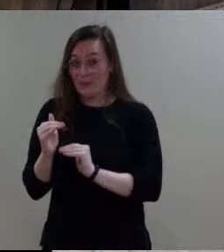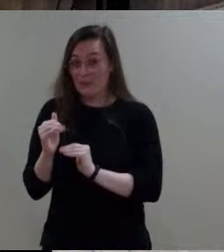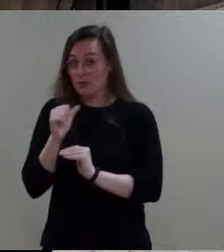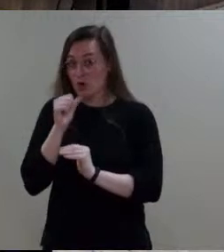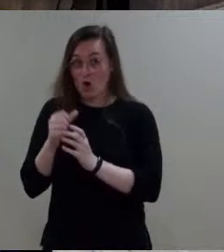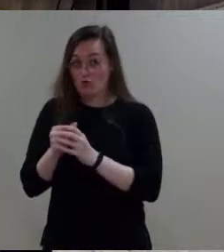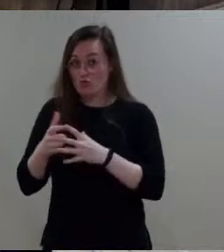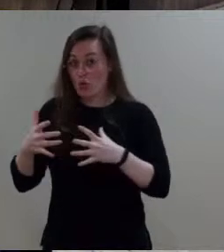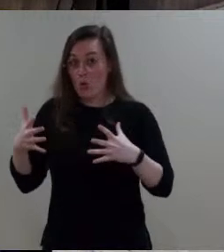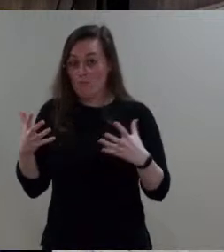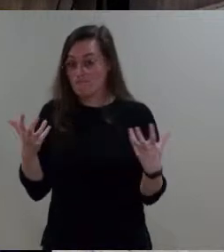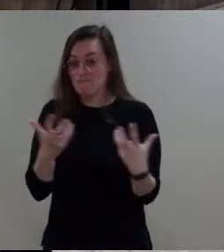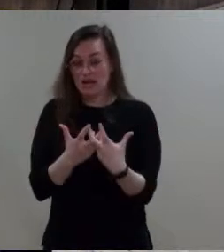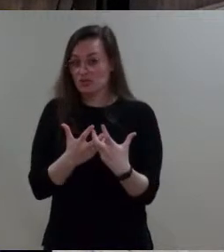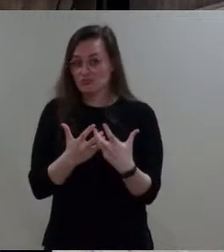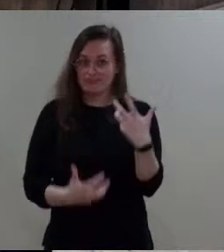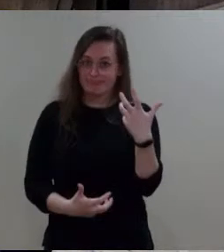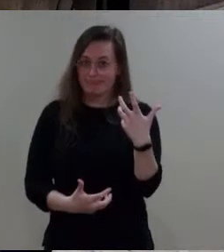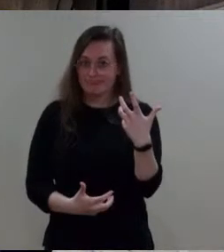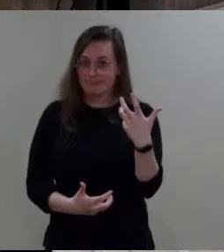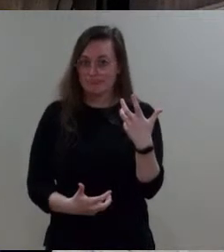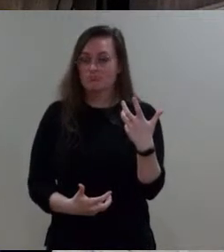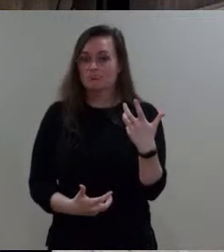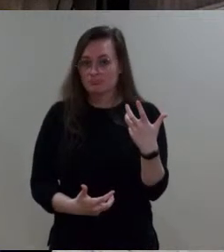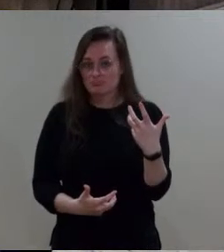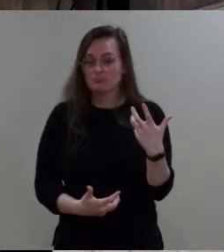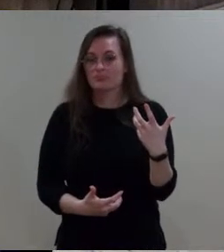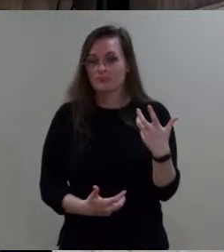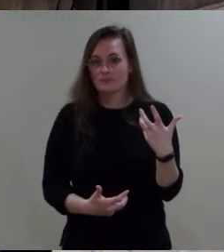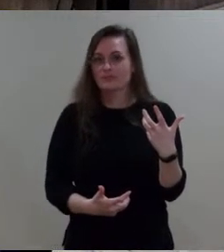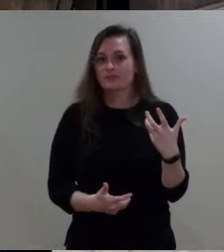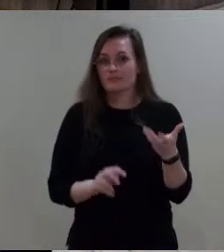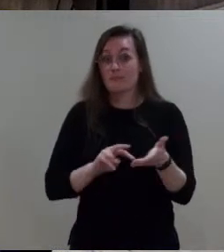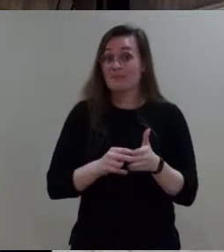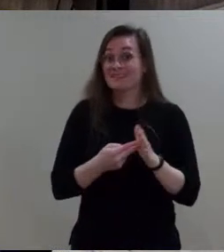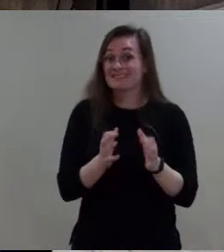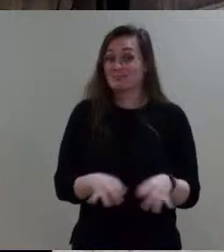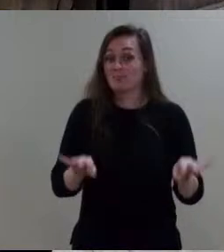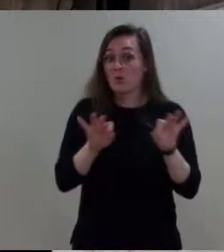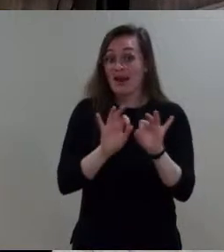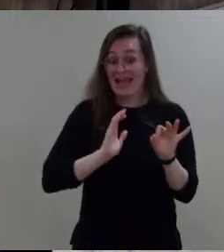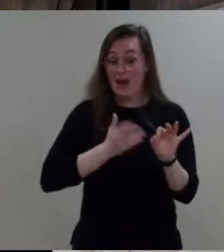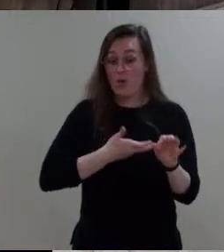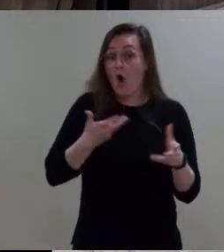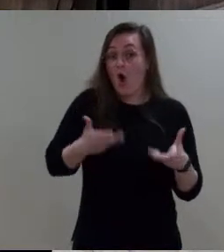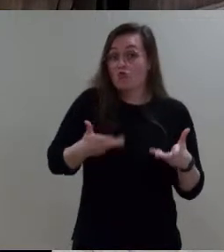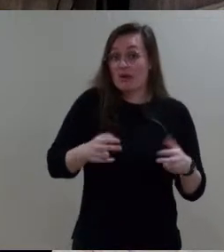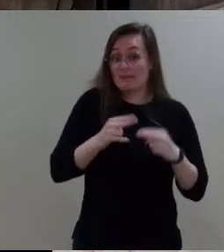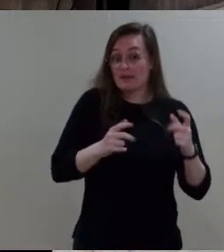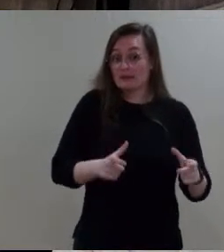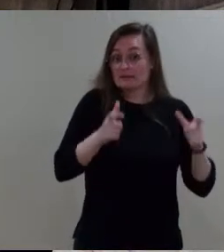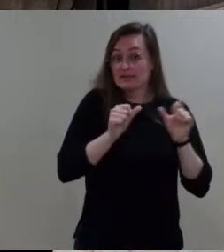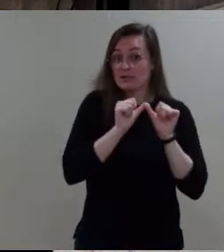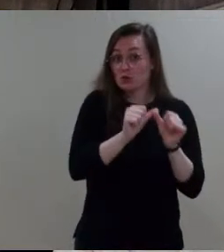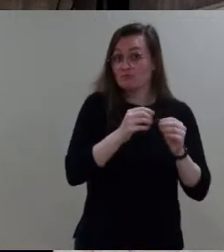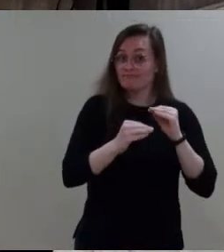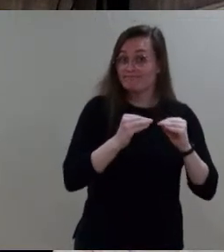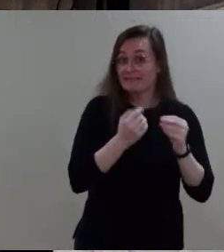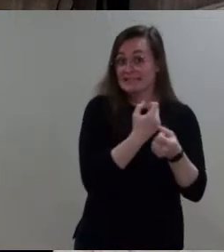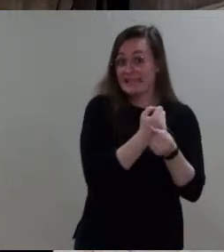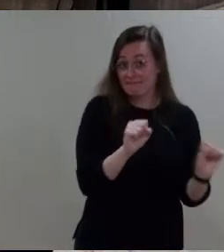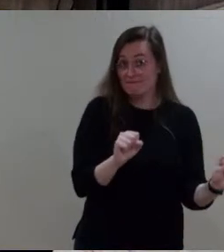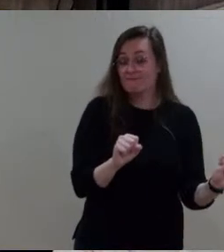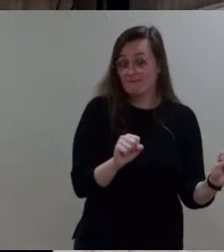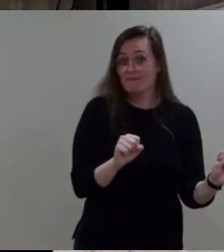Kentville. It's imperative that we keep our existing infrastructure up to date and safe. We need to carry